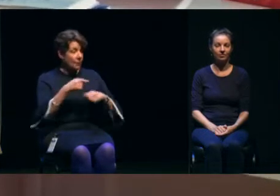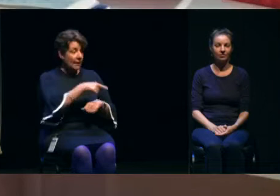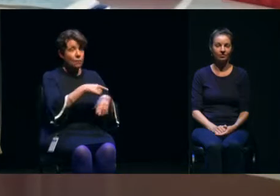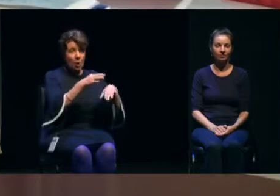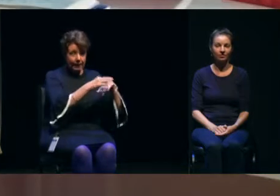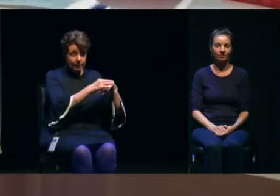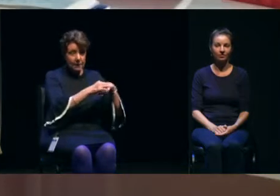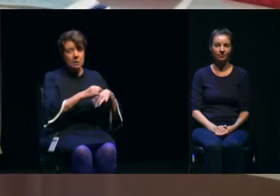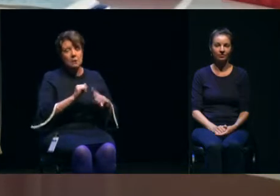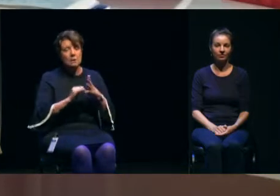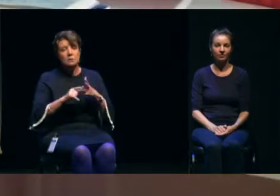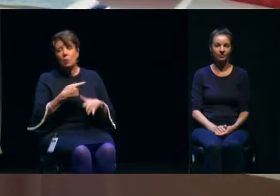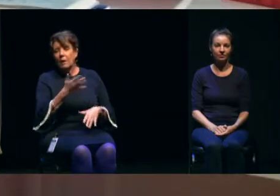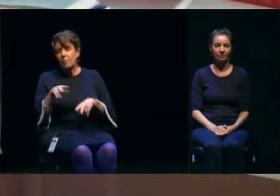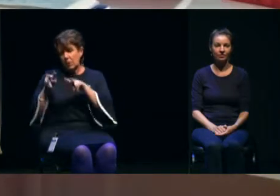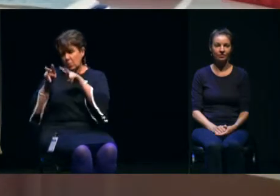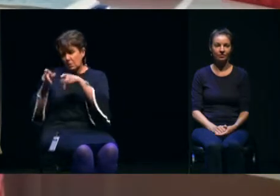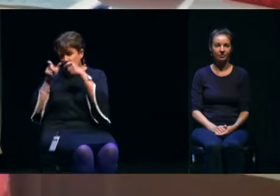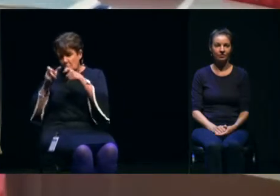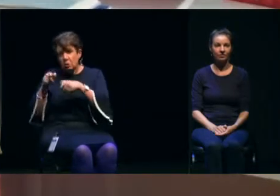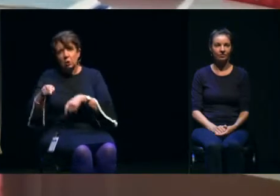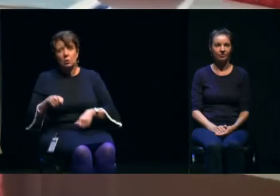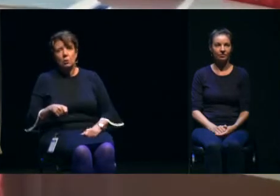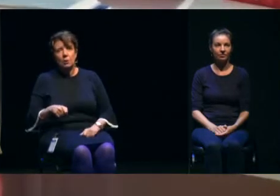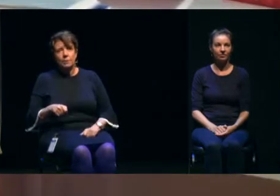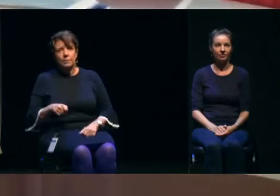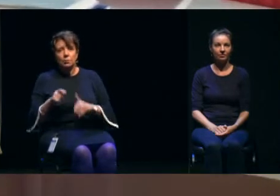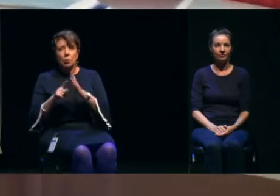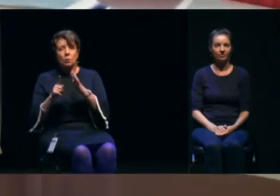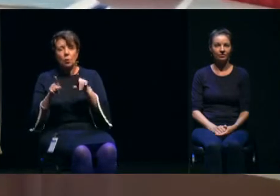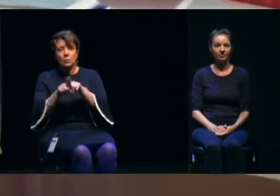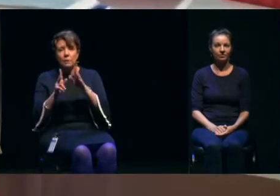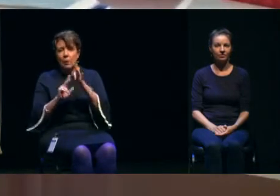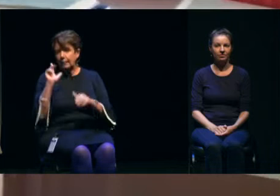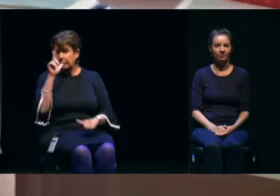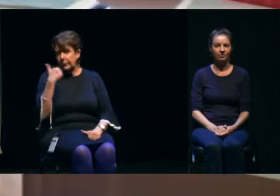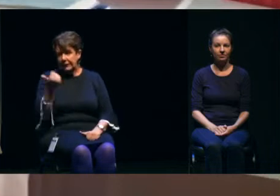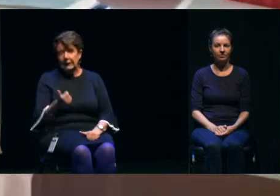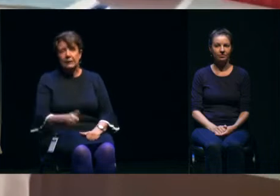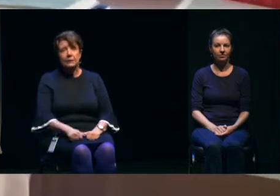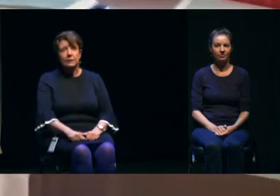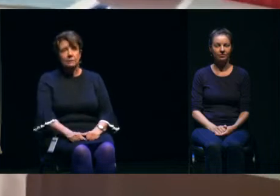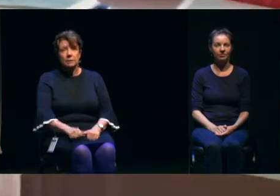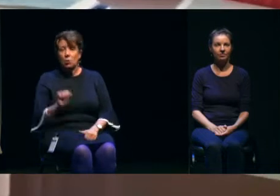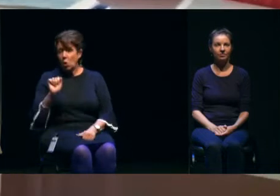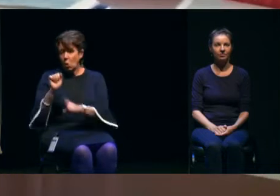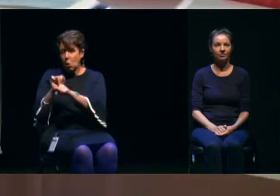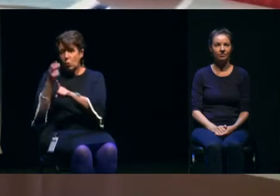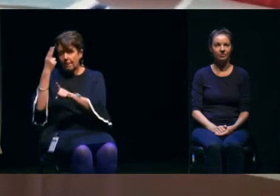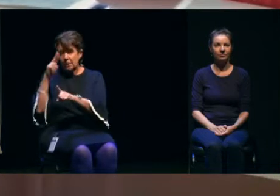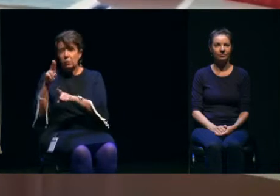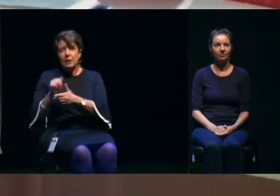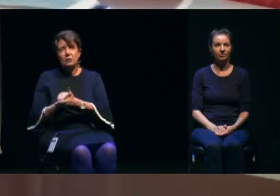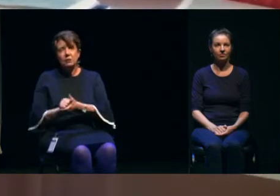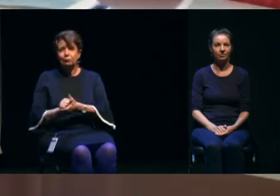and therefore everybody was watching her. She was also very pretty. And so her reputation was always at